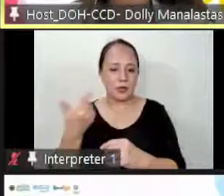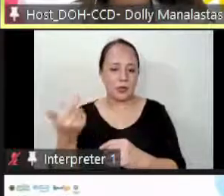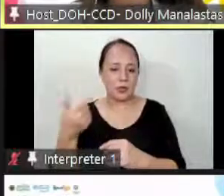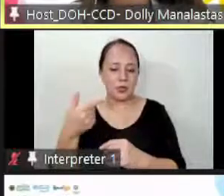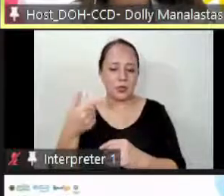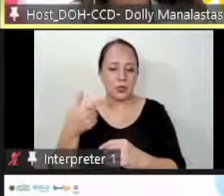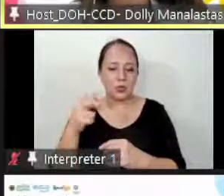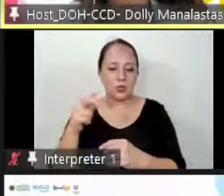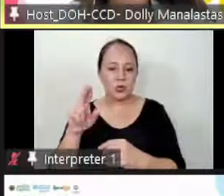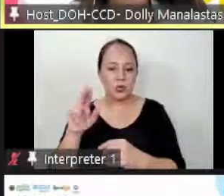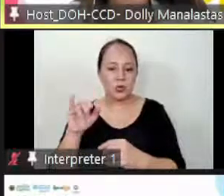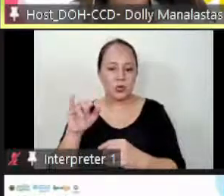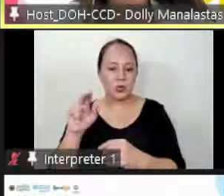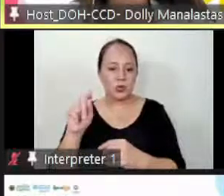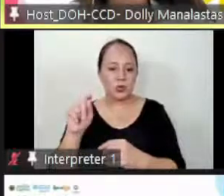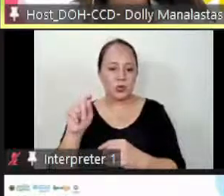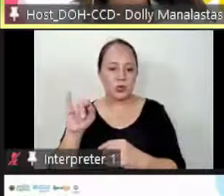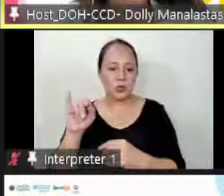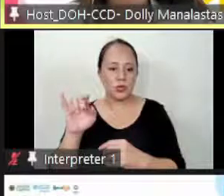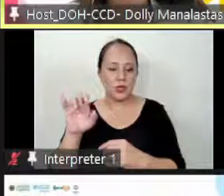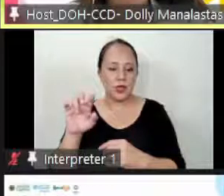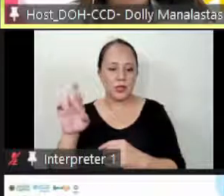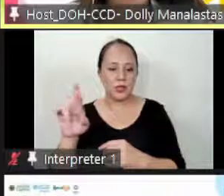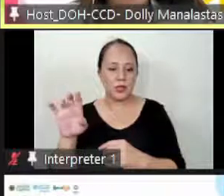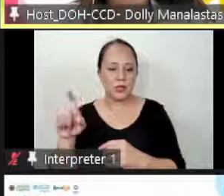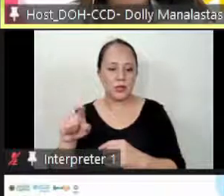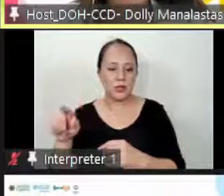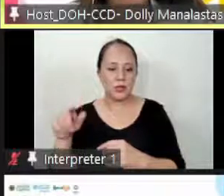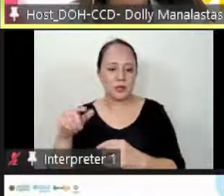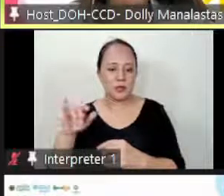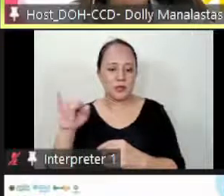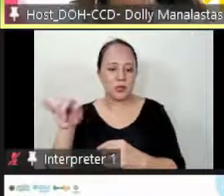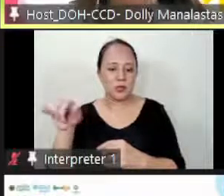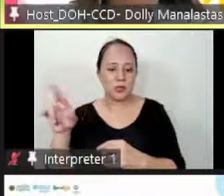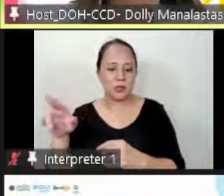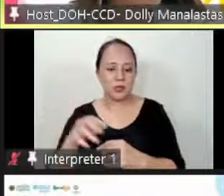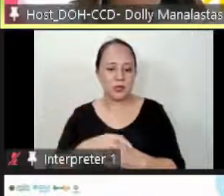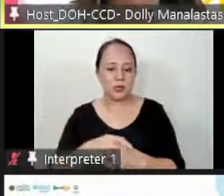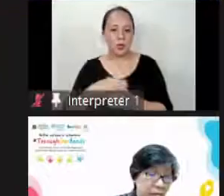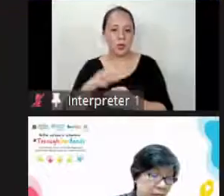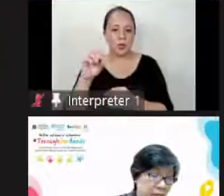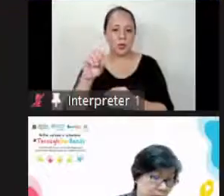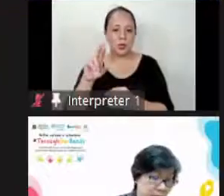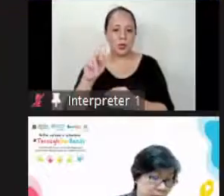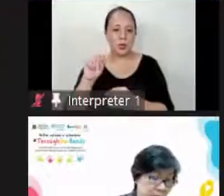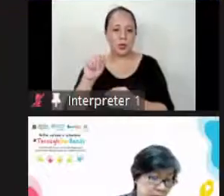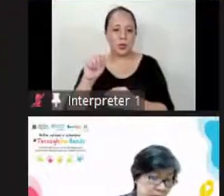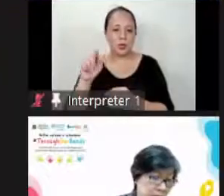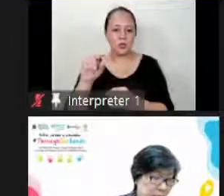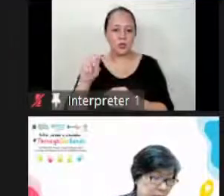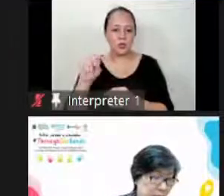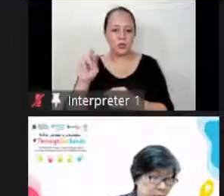Jr. Also, we have Dr. Corazon Engalangel, a member of the National